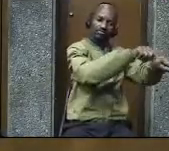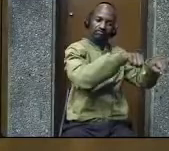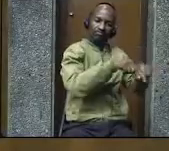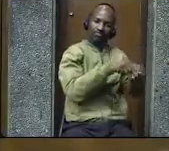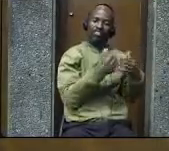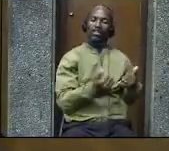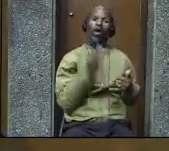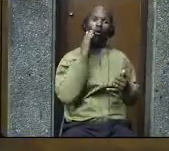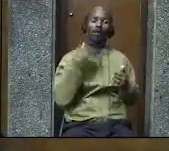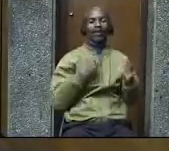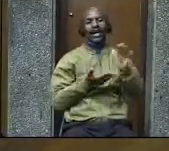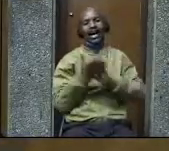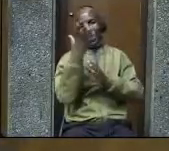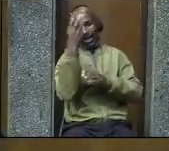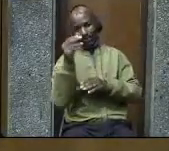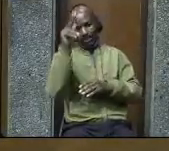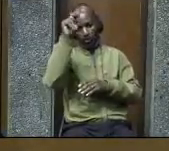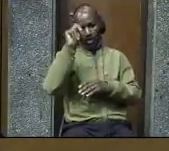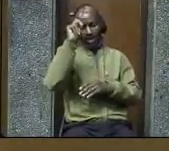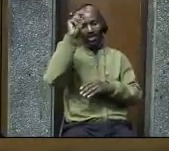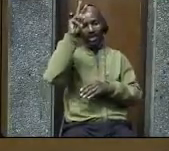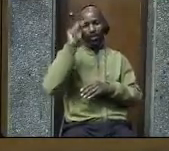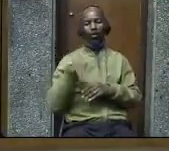Now, when I got at NYDA,